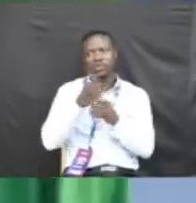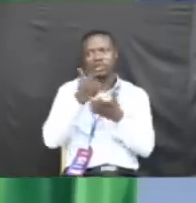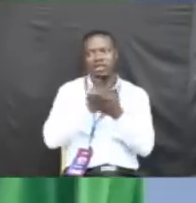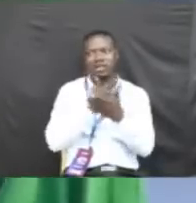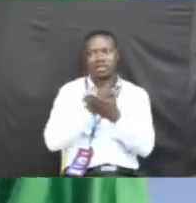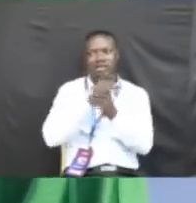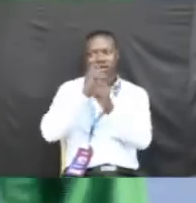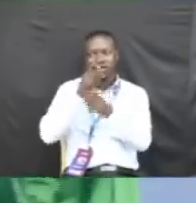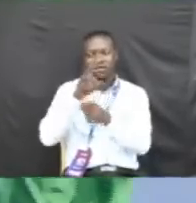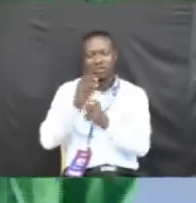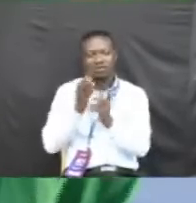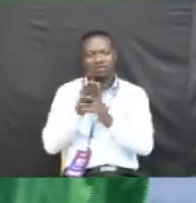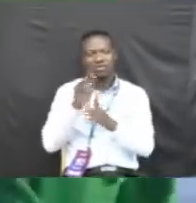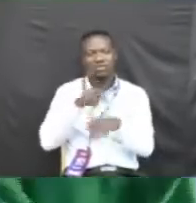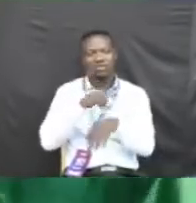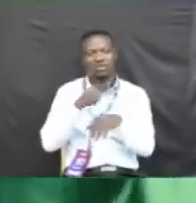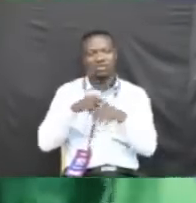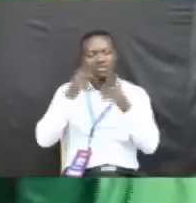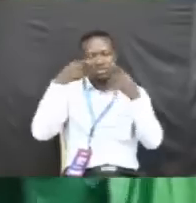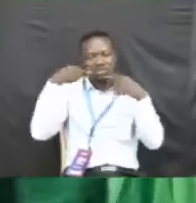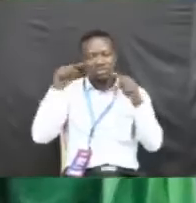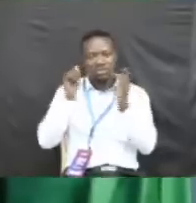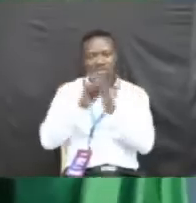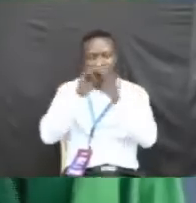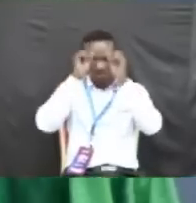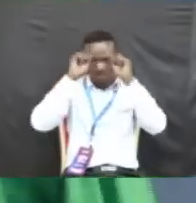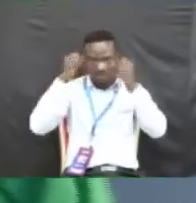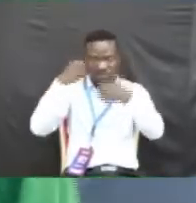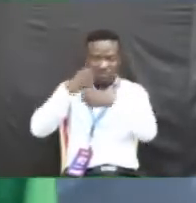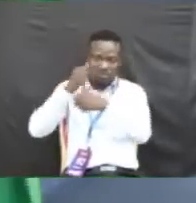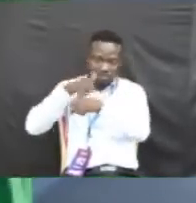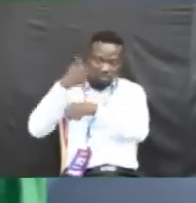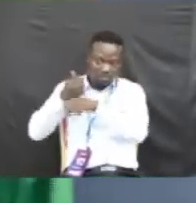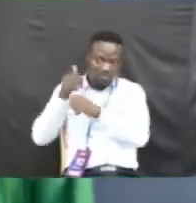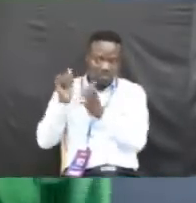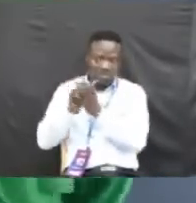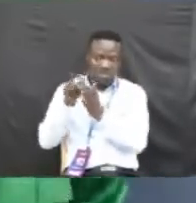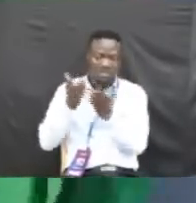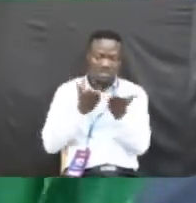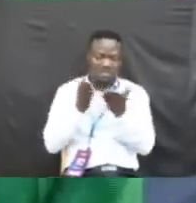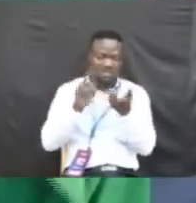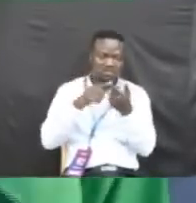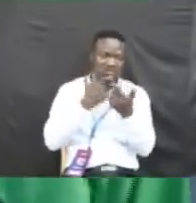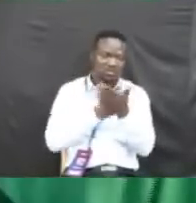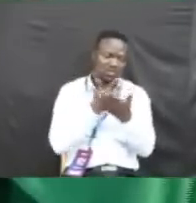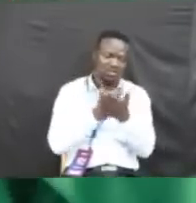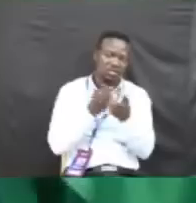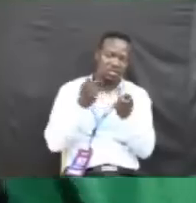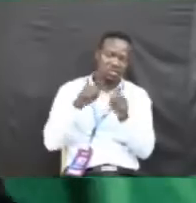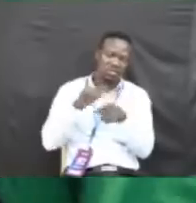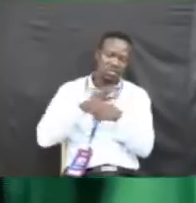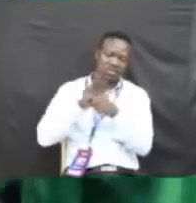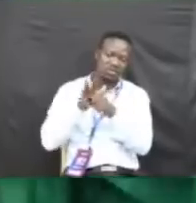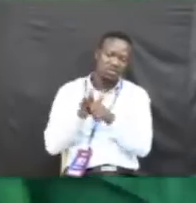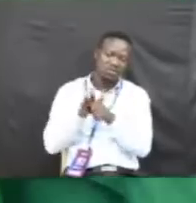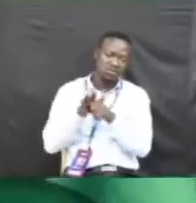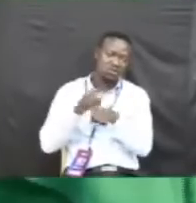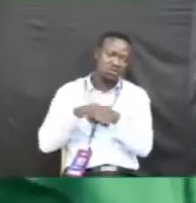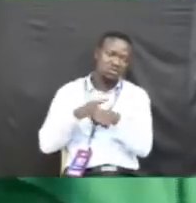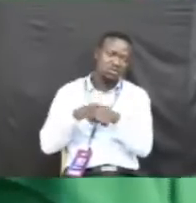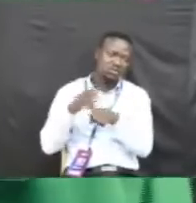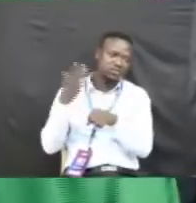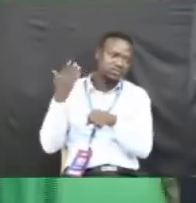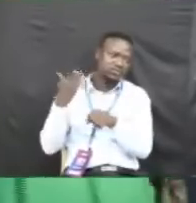during the national excellence award hosted by the president for his distinguished service to the state during the coid9